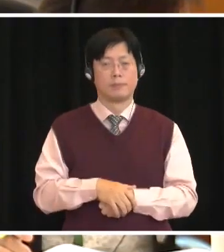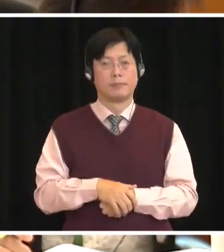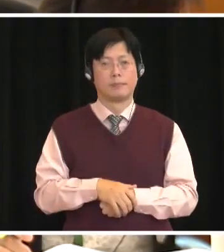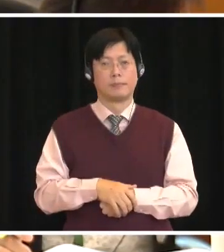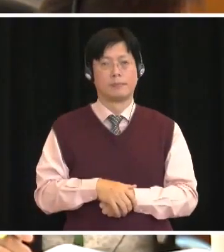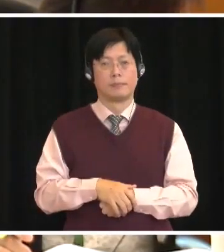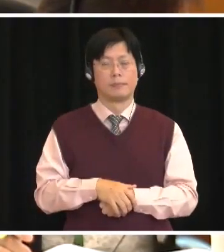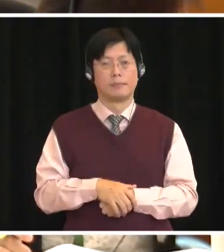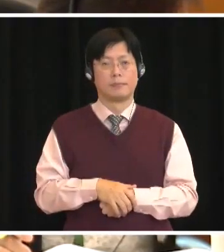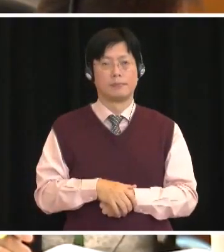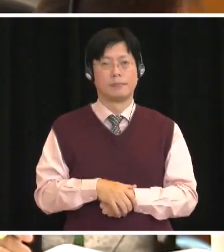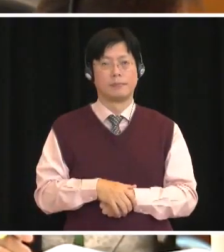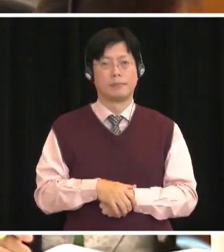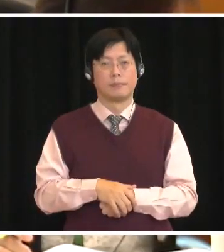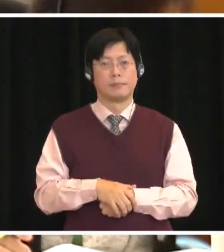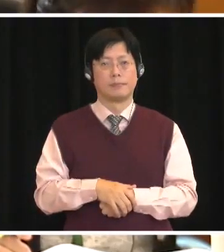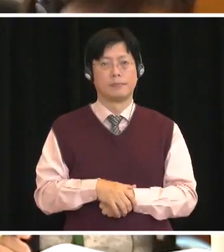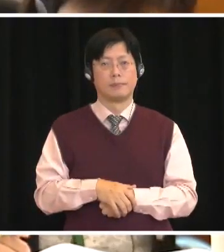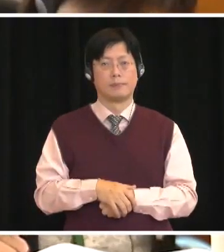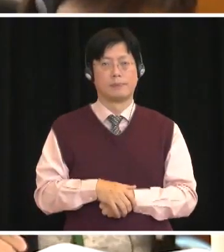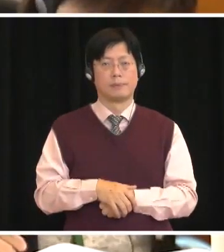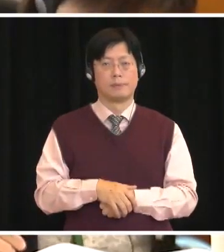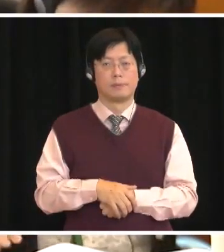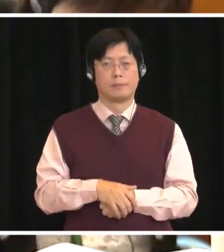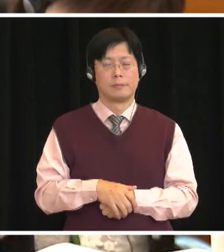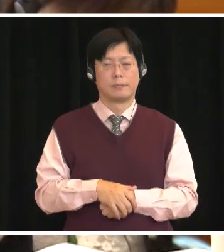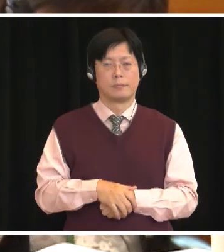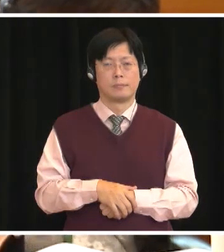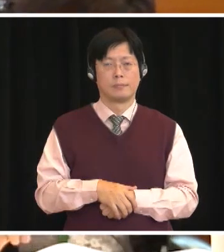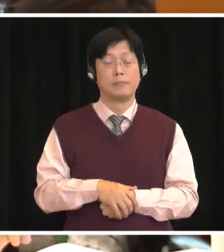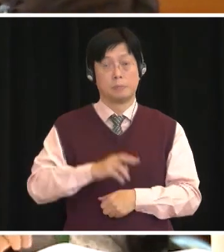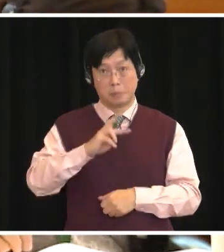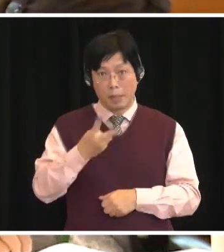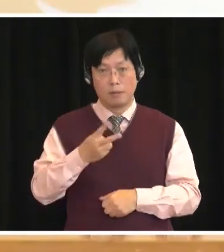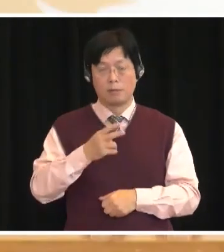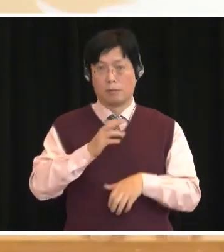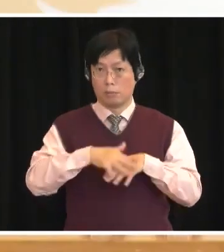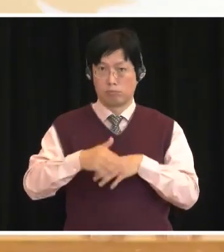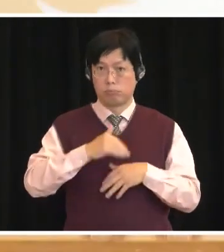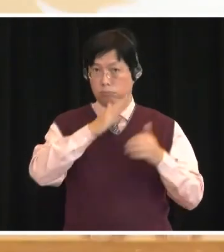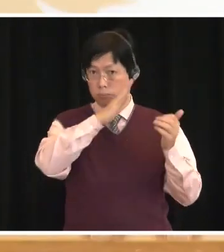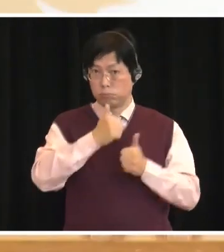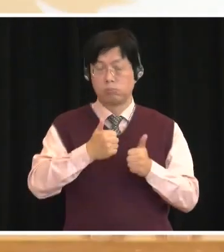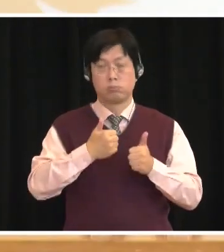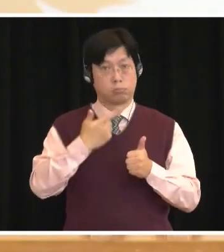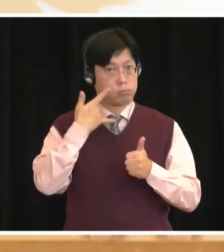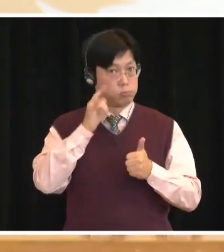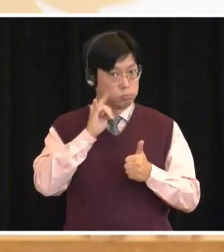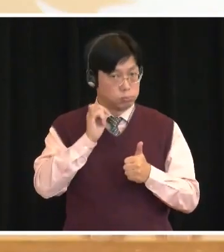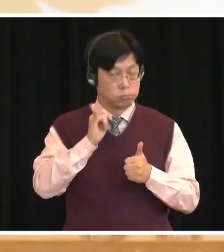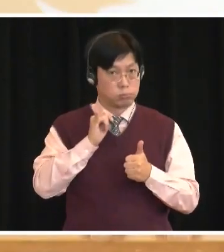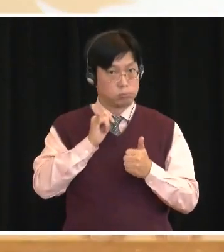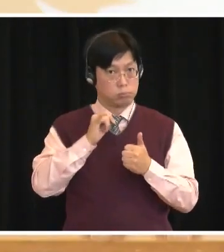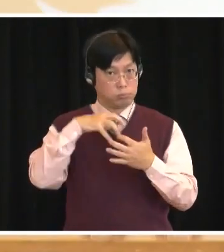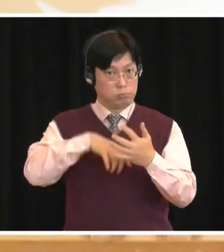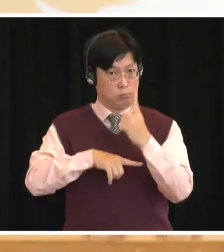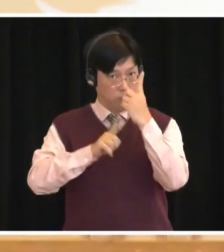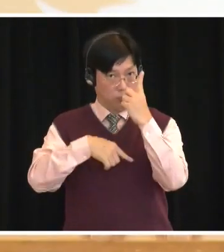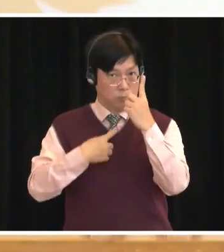Also, or at least one of the parents, are